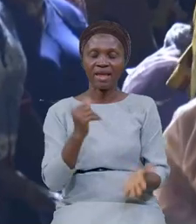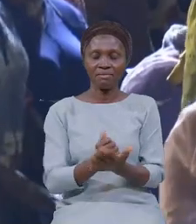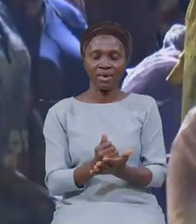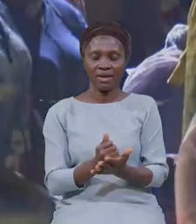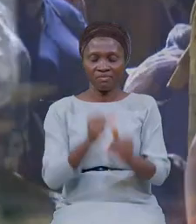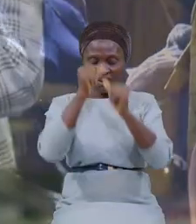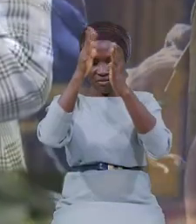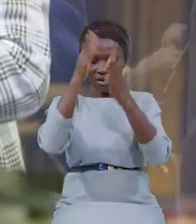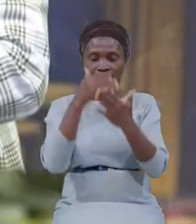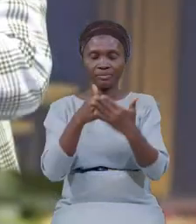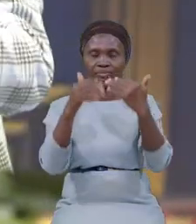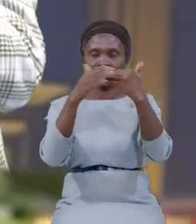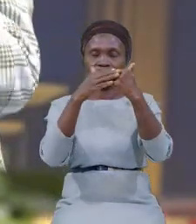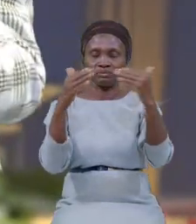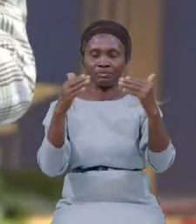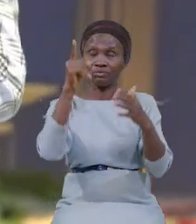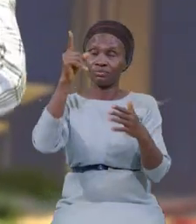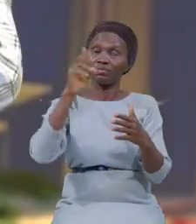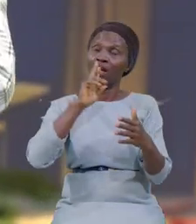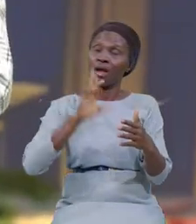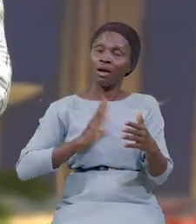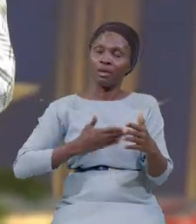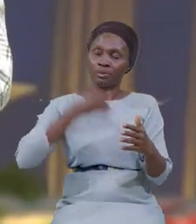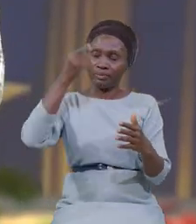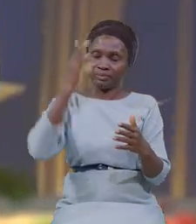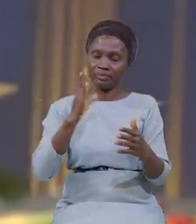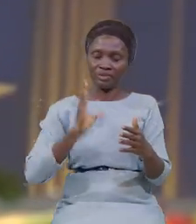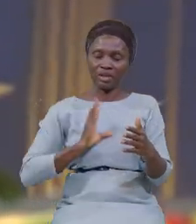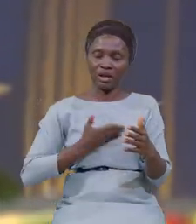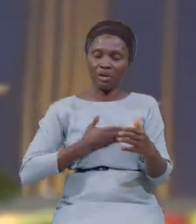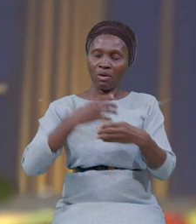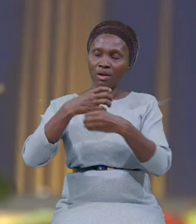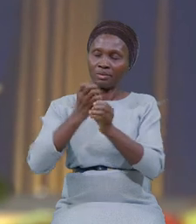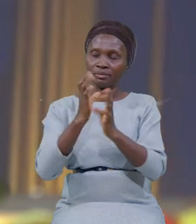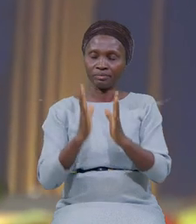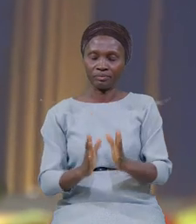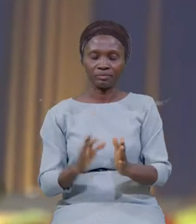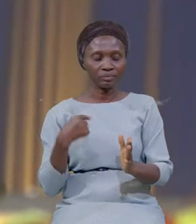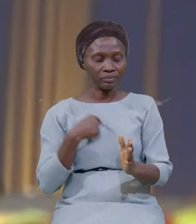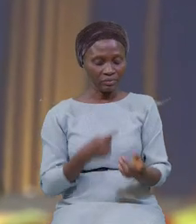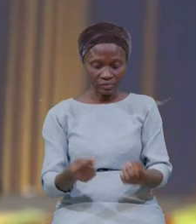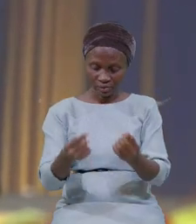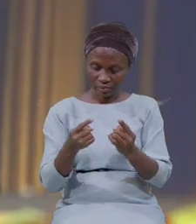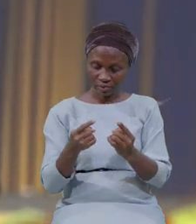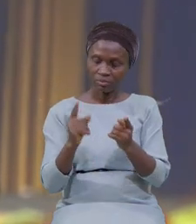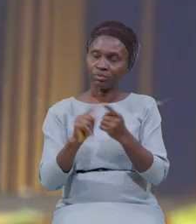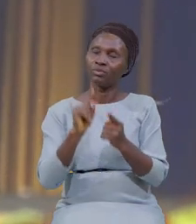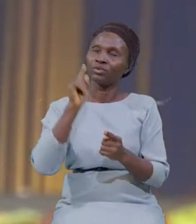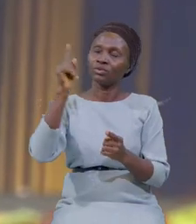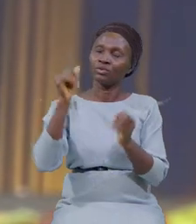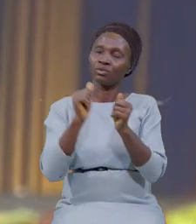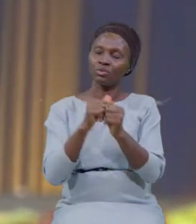Father in heaven, you are our God, our creator. We come to you with